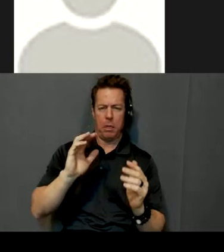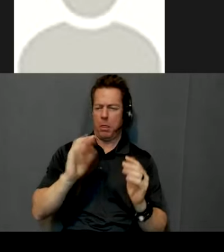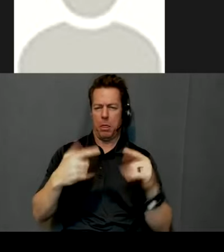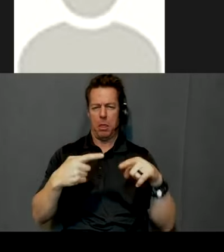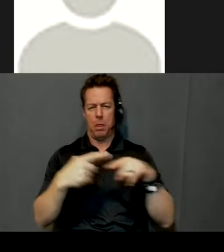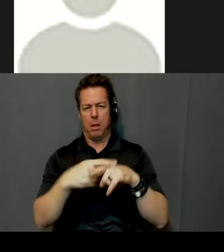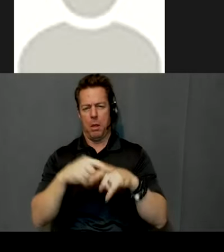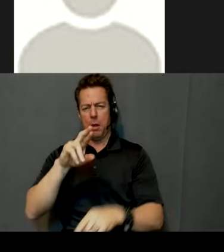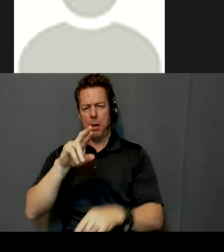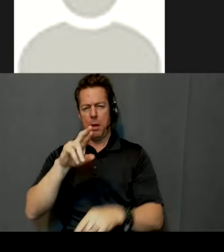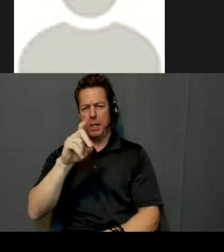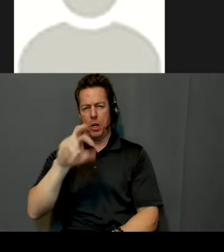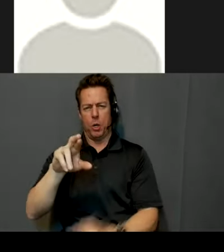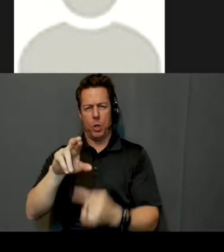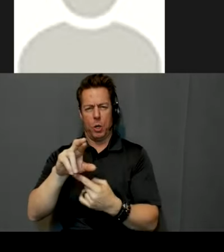rendering.